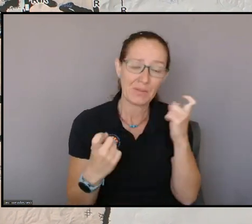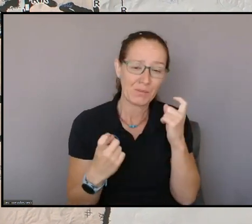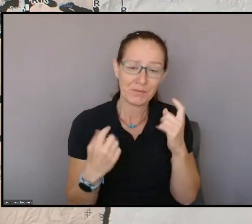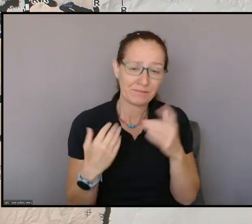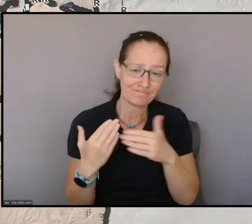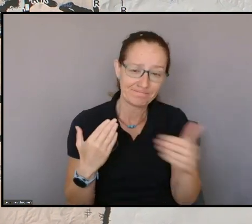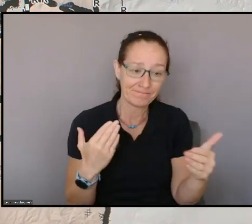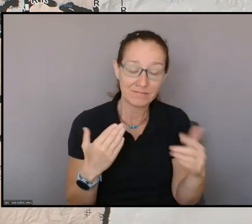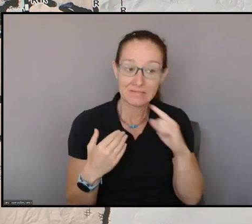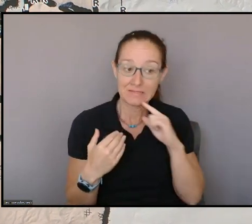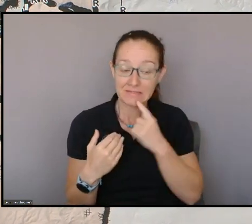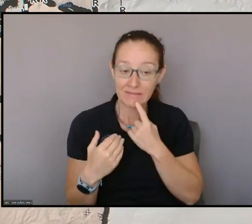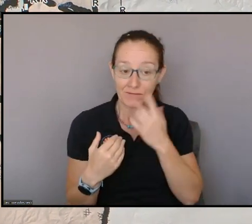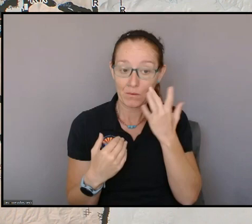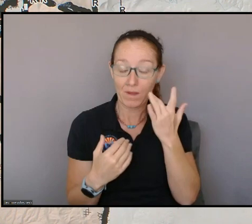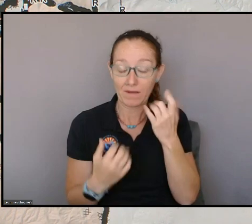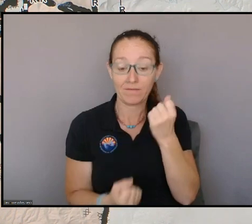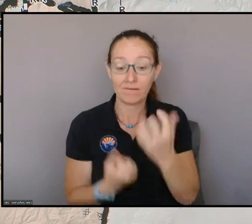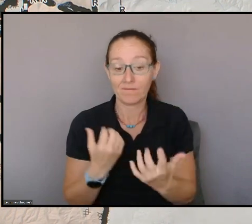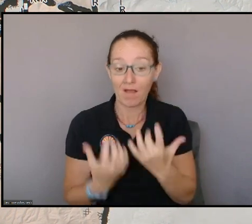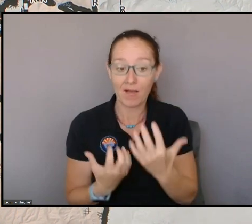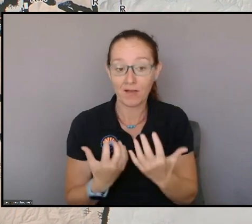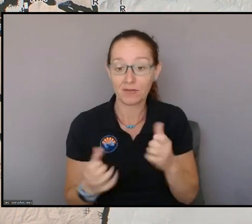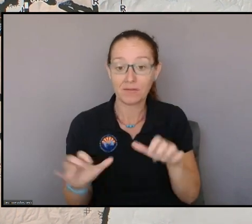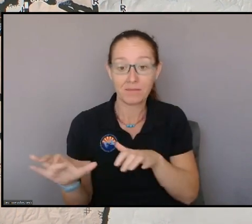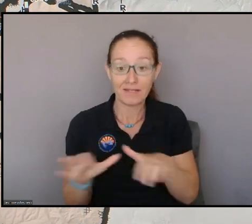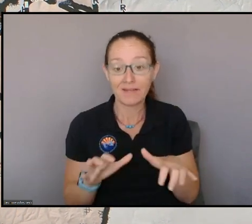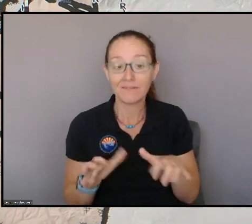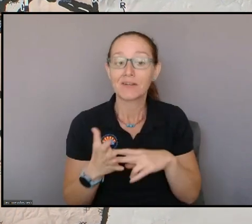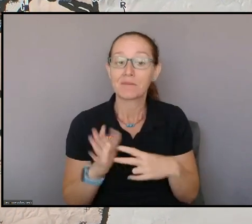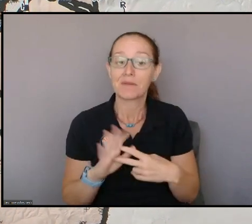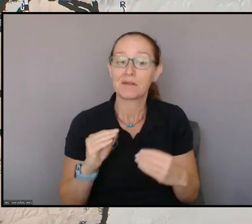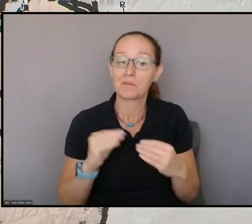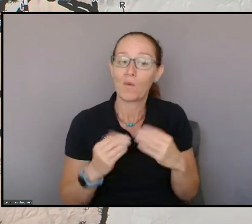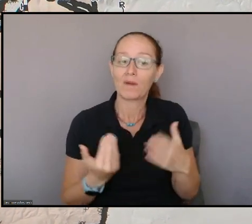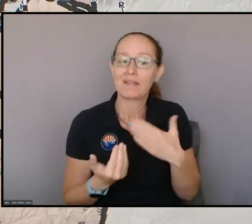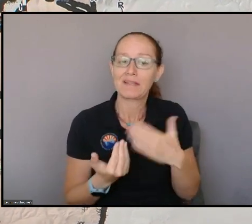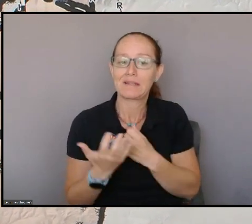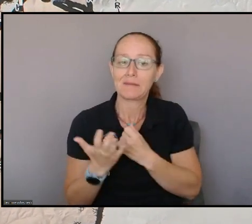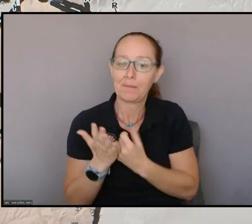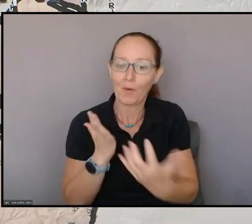fuels to be more readily available for burning. It can cause us,